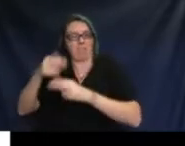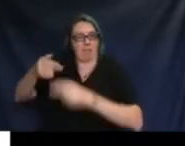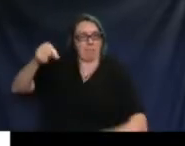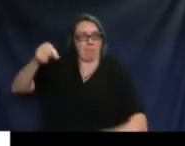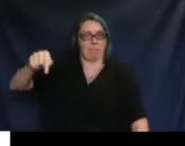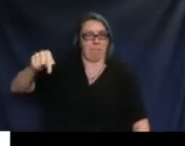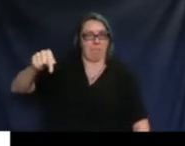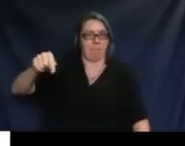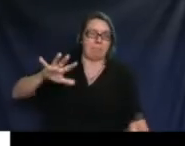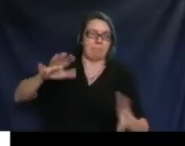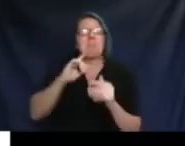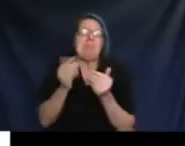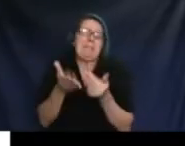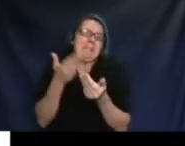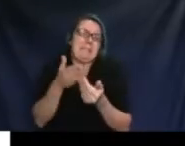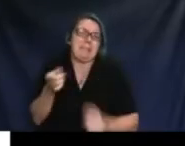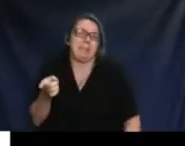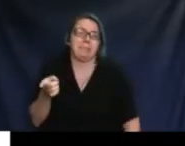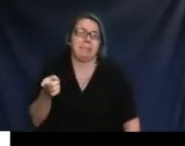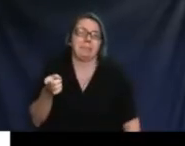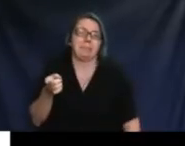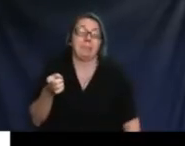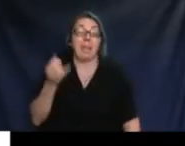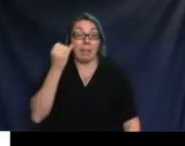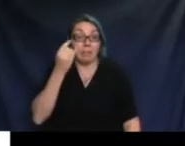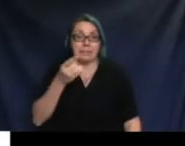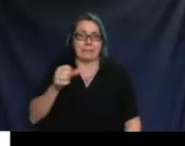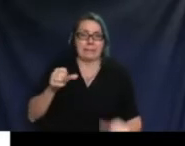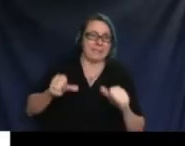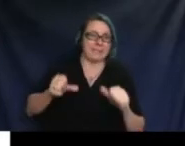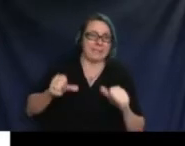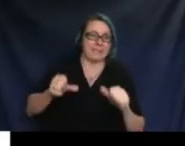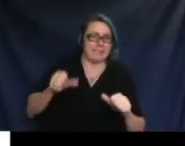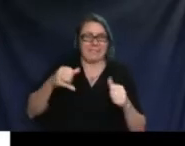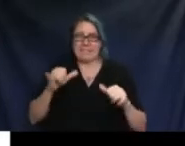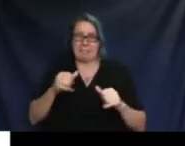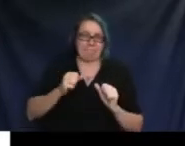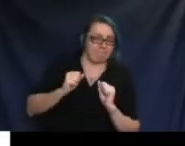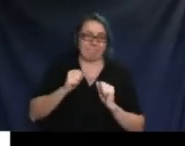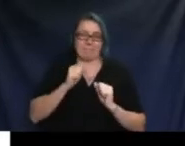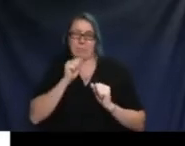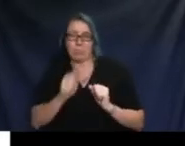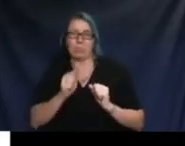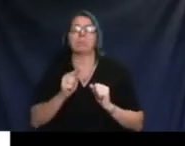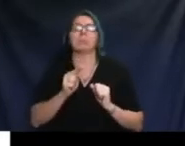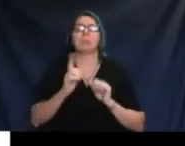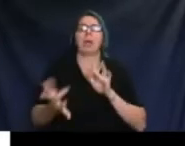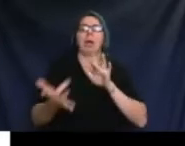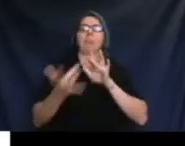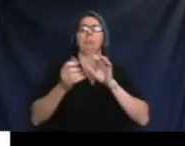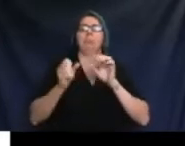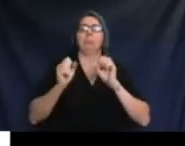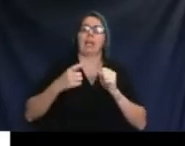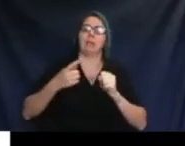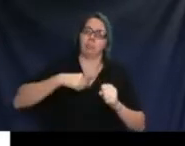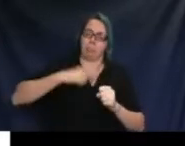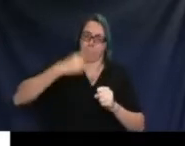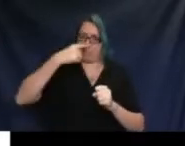We're always happy to talk to people. We're always happy to support you in thinking through your grant